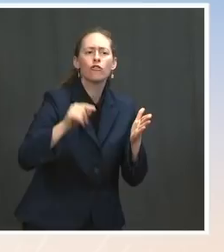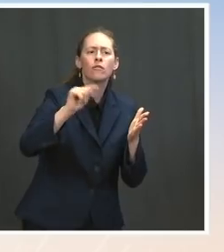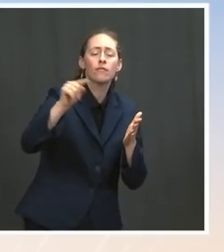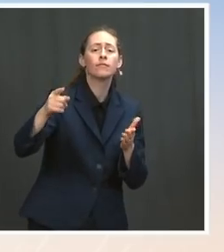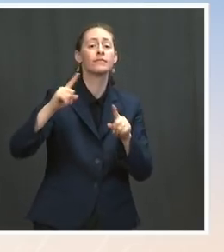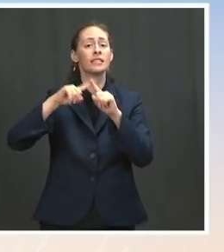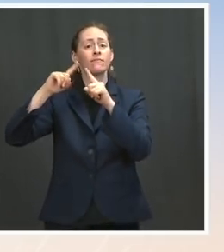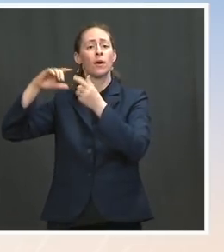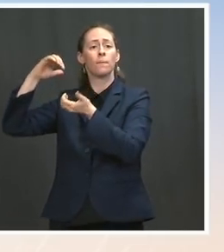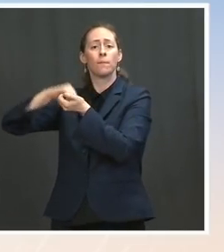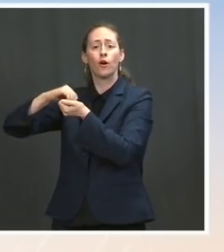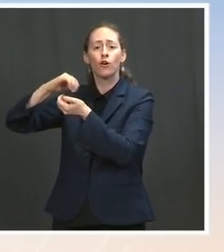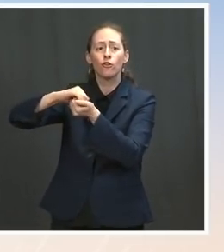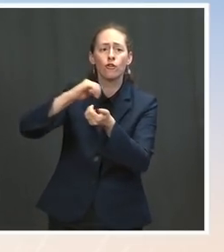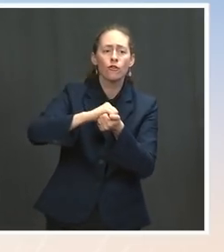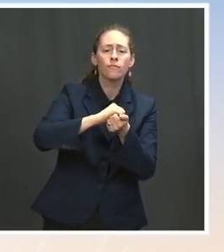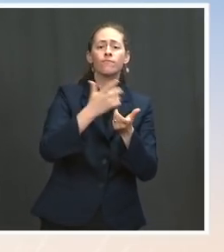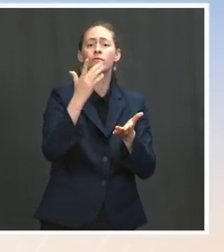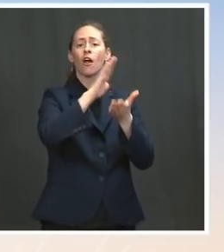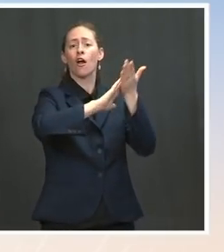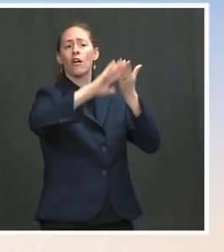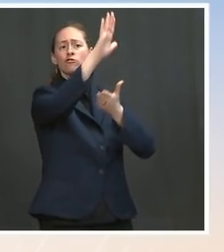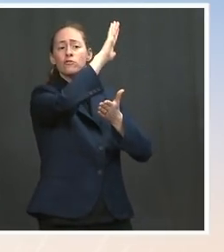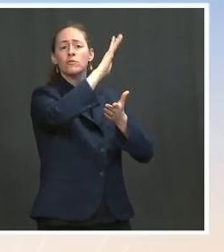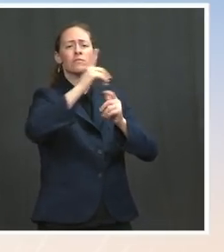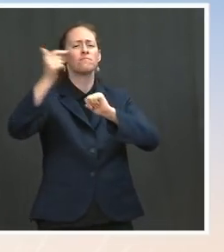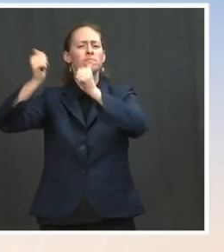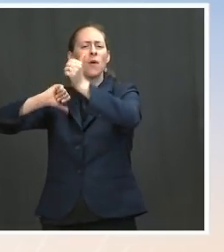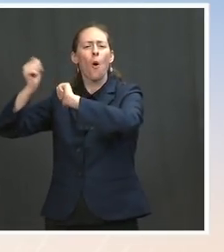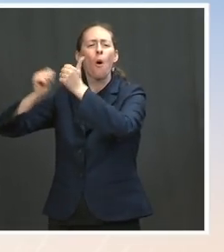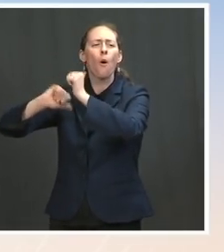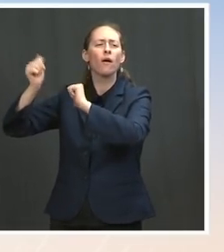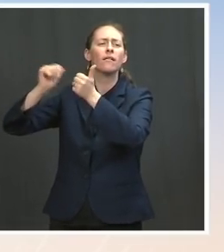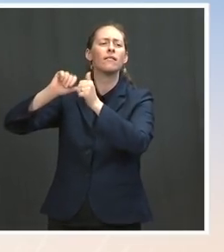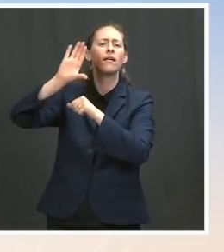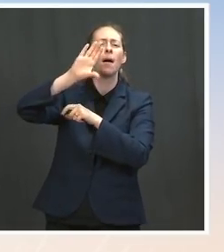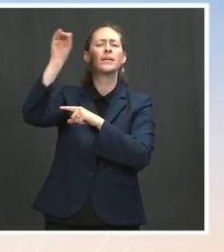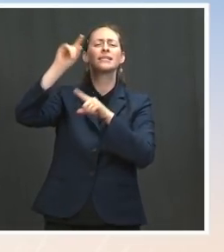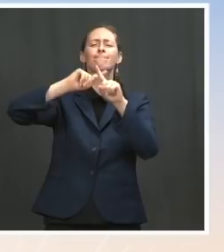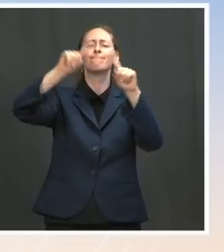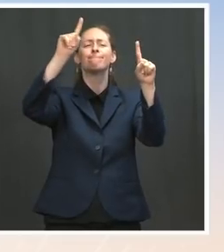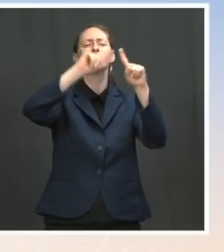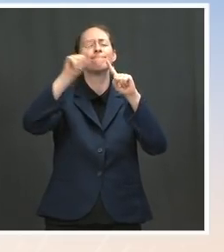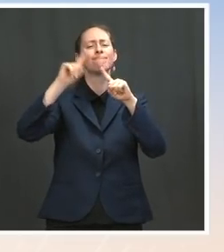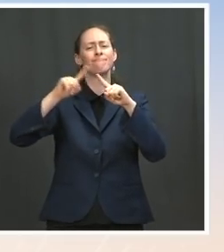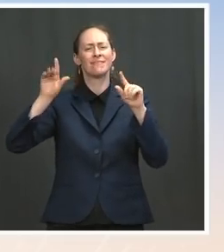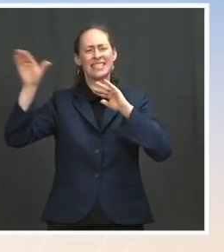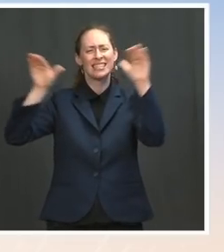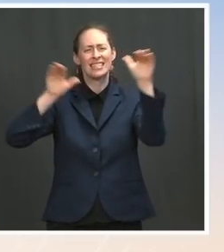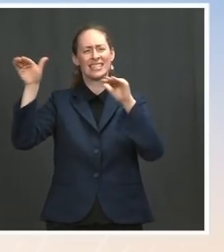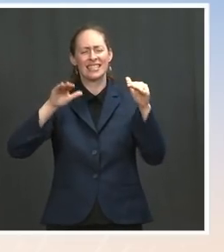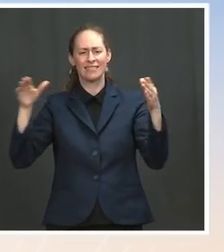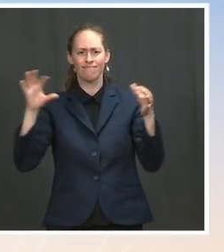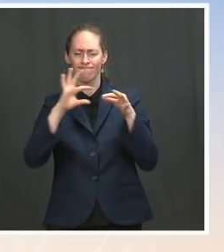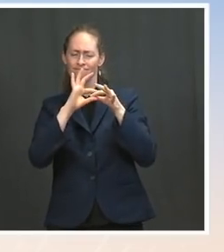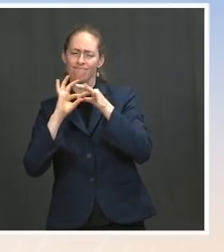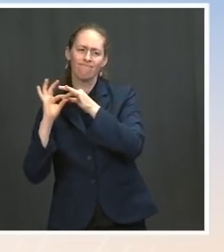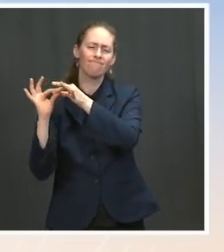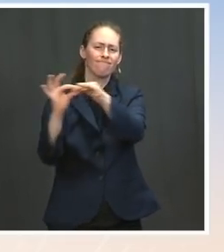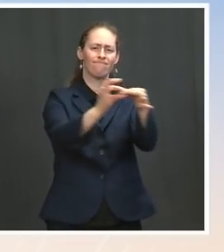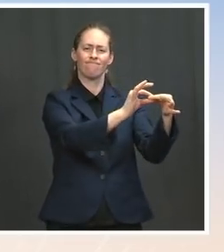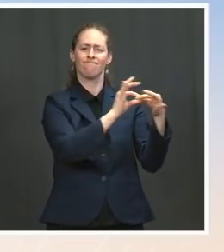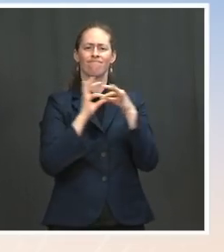thousands of volunteers will participate in this nationwide campaign. And as part of the month of action, we're making it even easier to